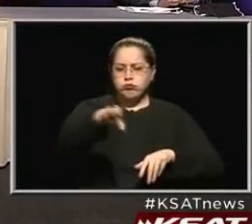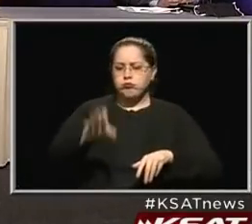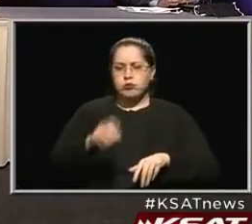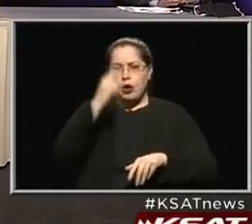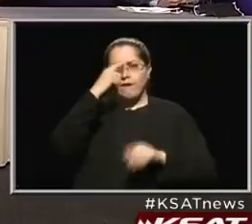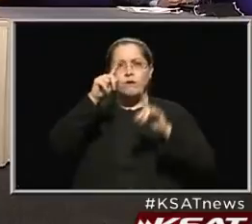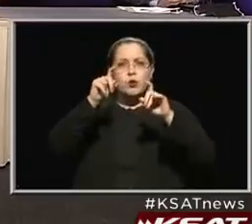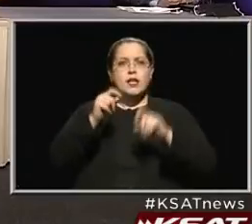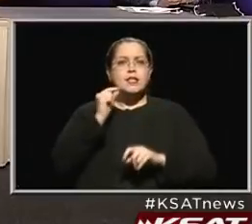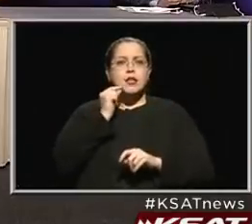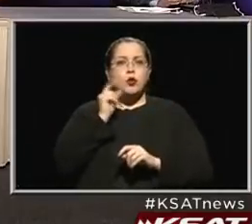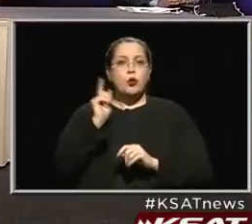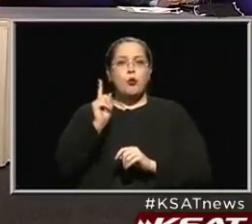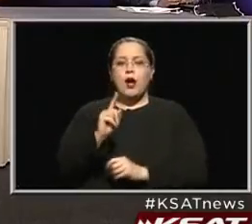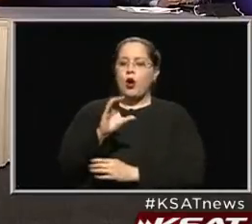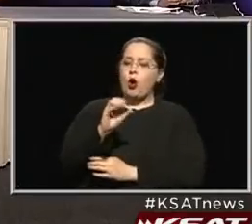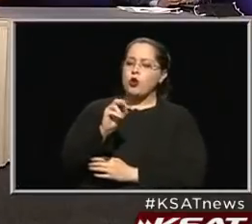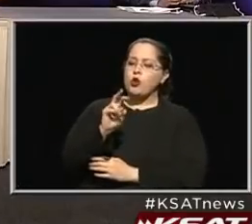in San Antonio at